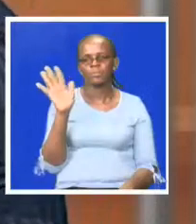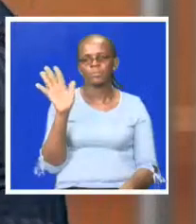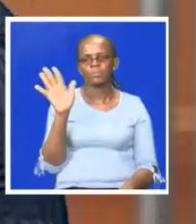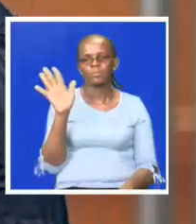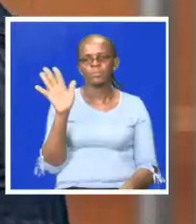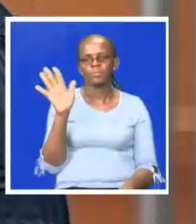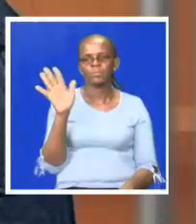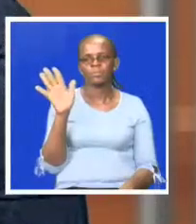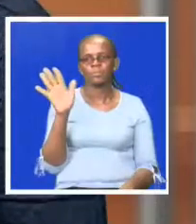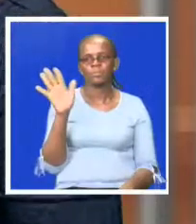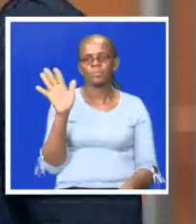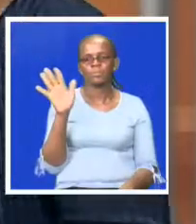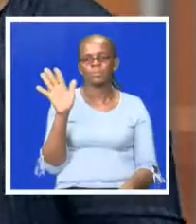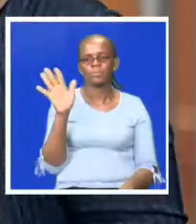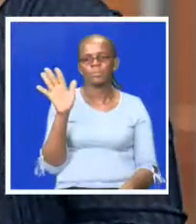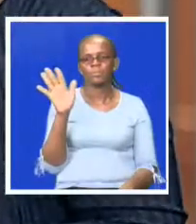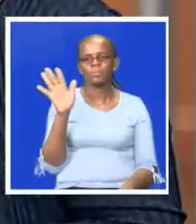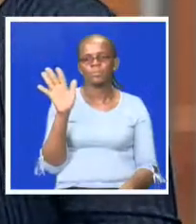5,